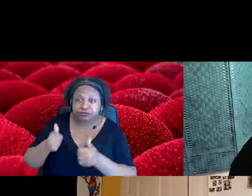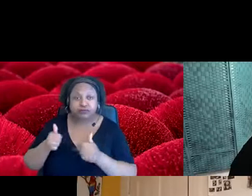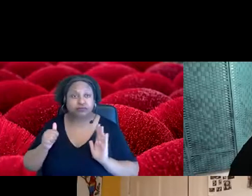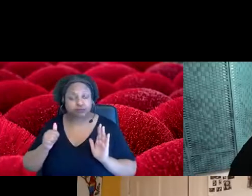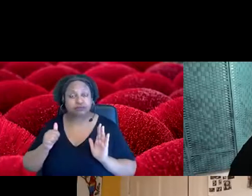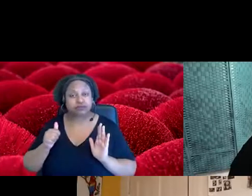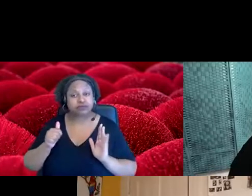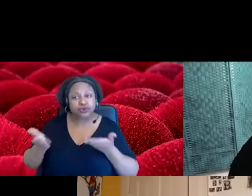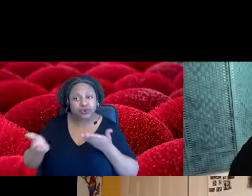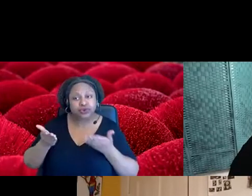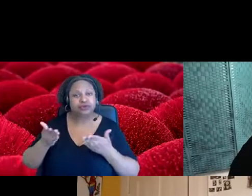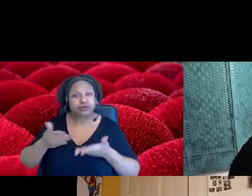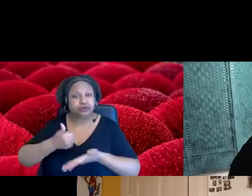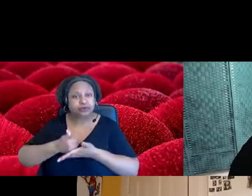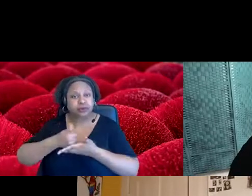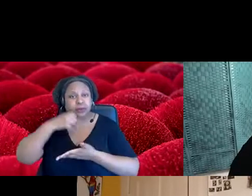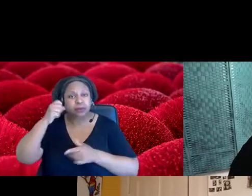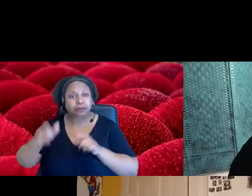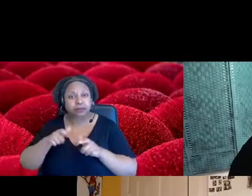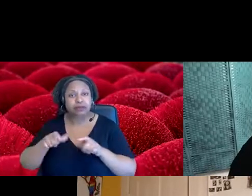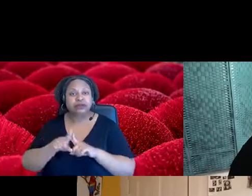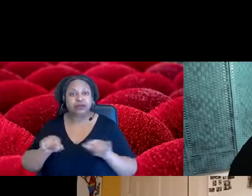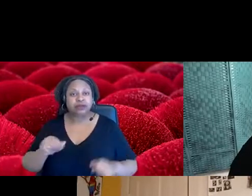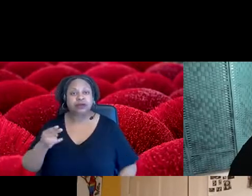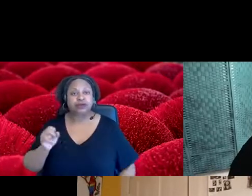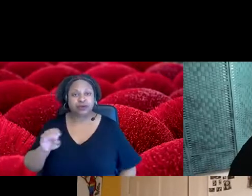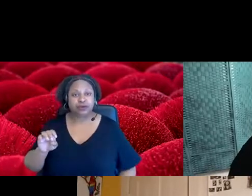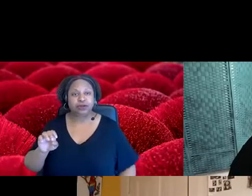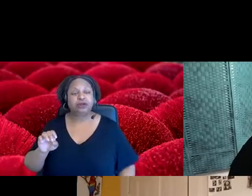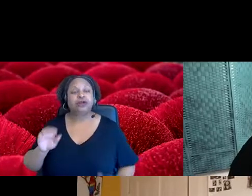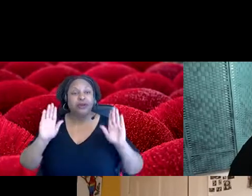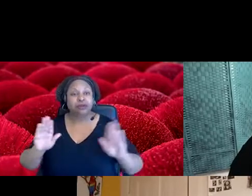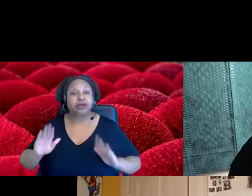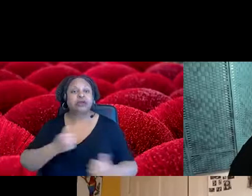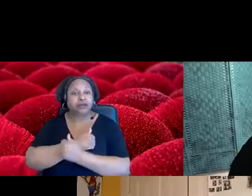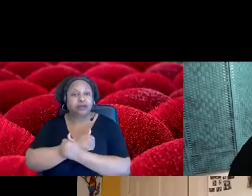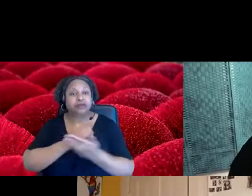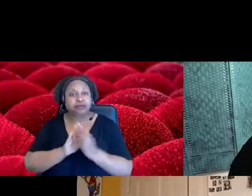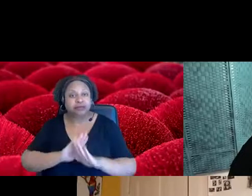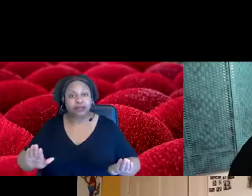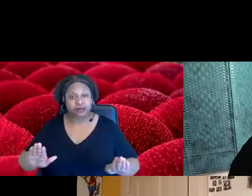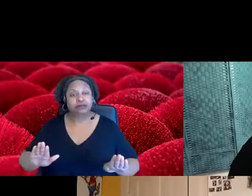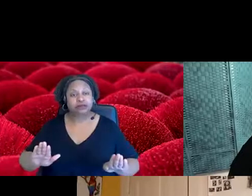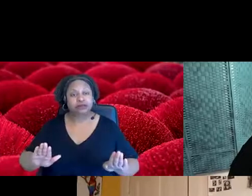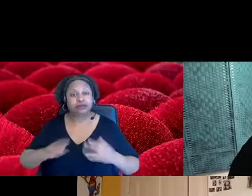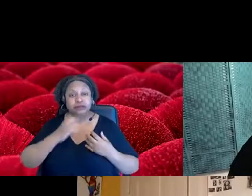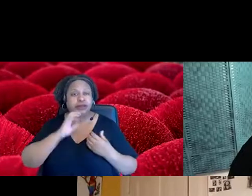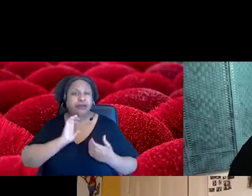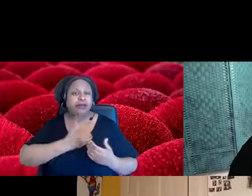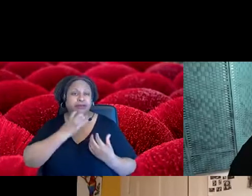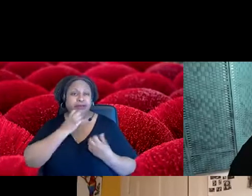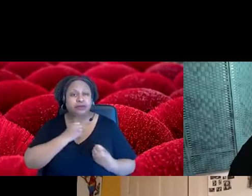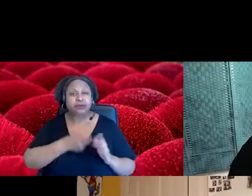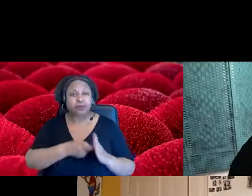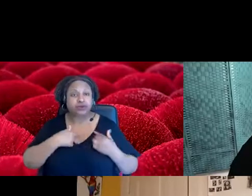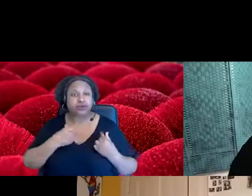fact that the Haudenosaunee great law of peace, you know, requires us to go out and do and